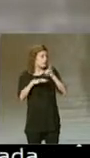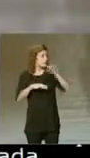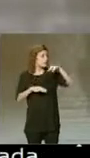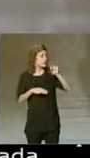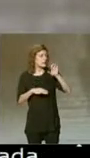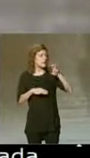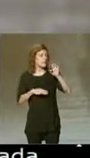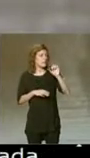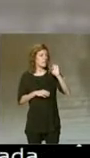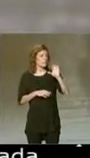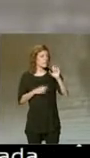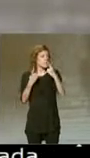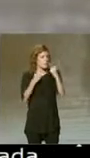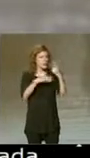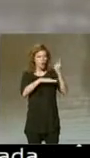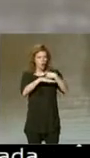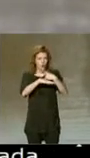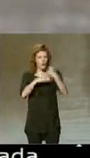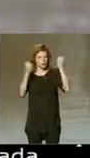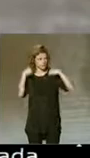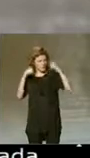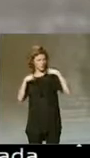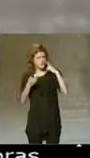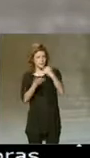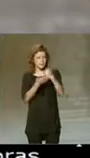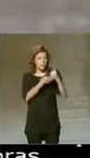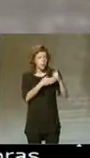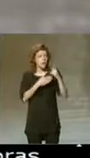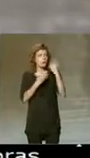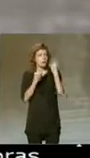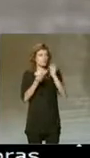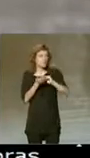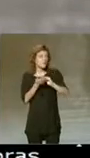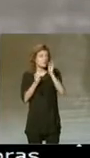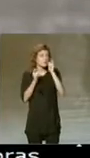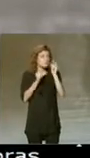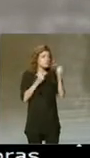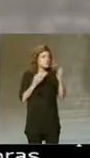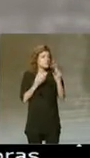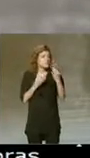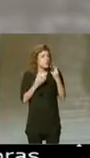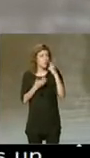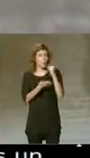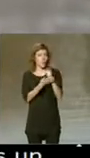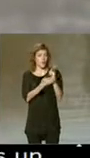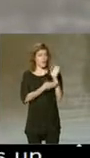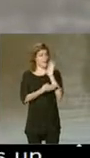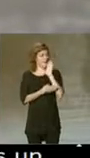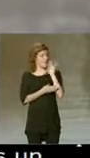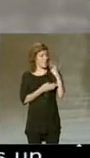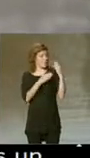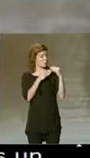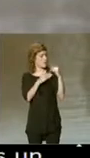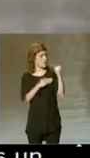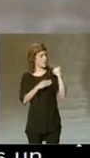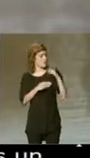which requires full devotion and hours. So again, as Jaime said,